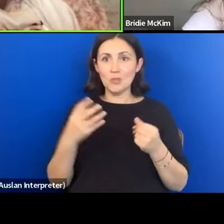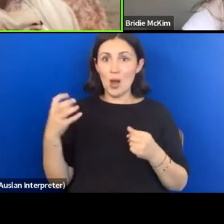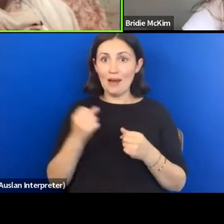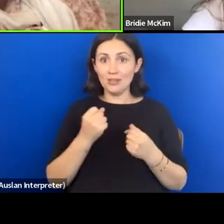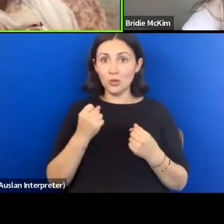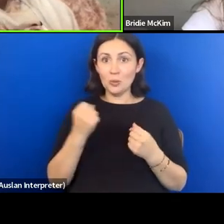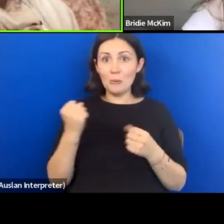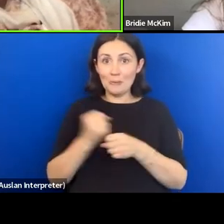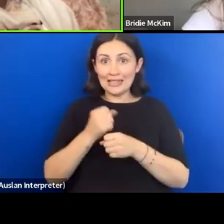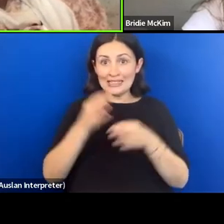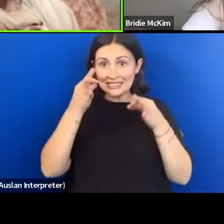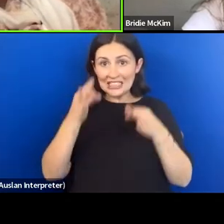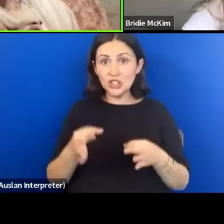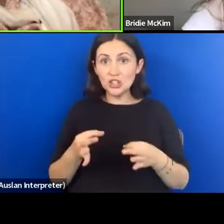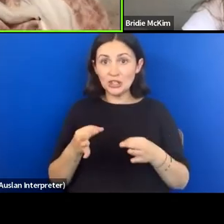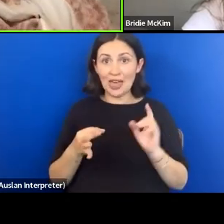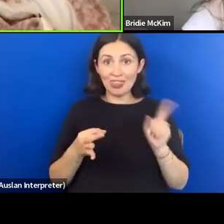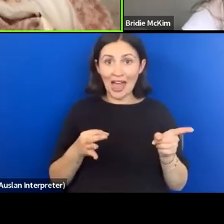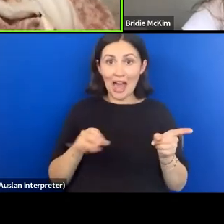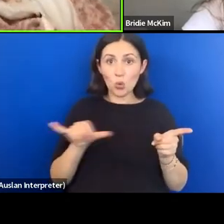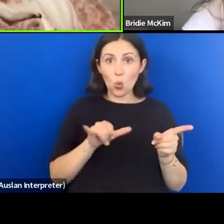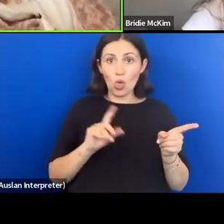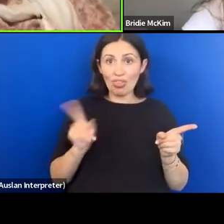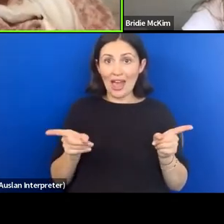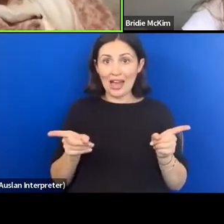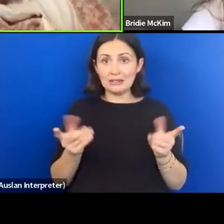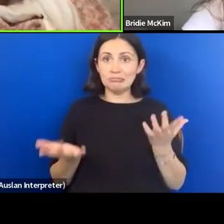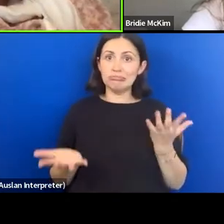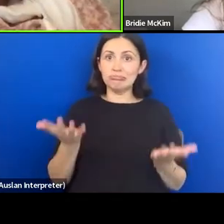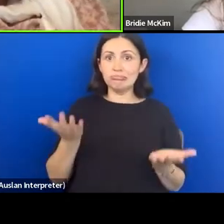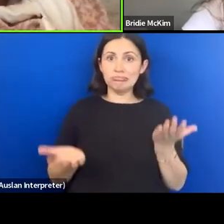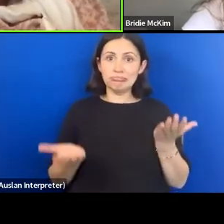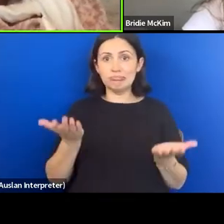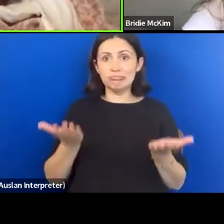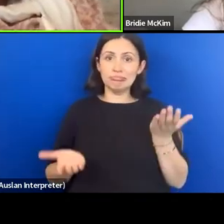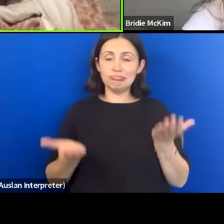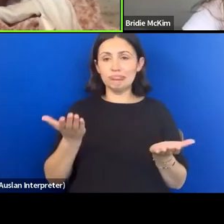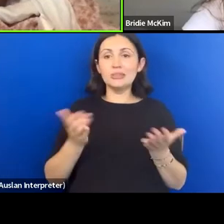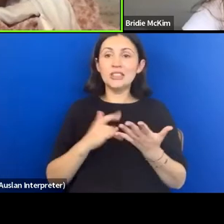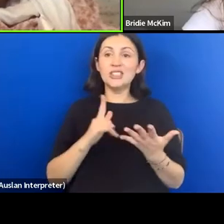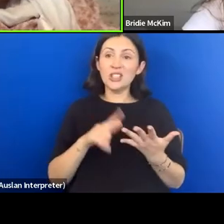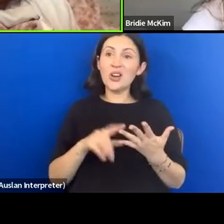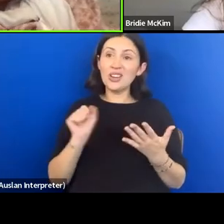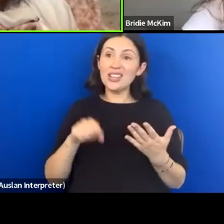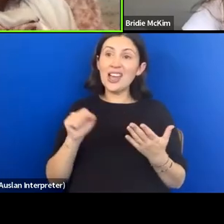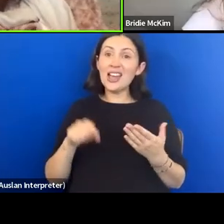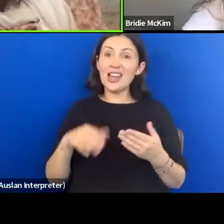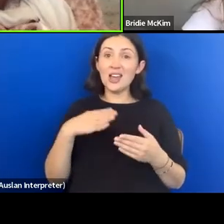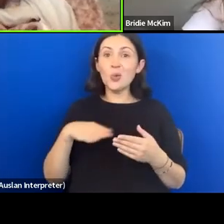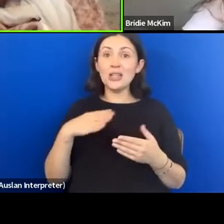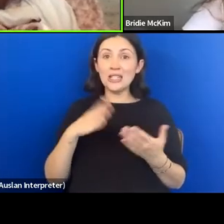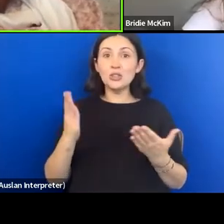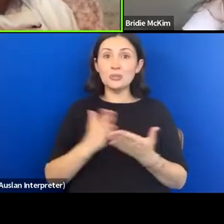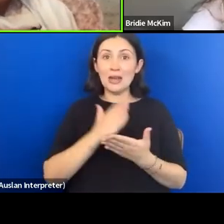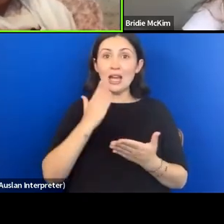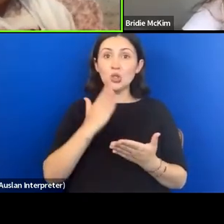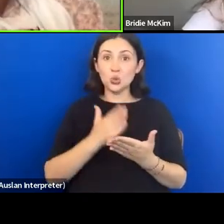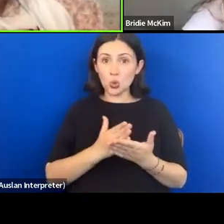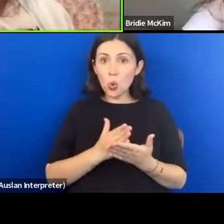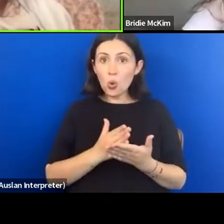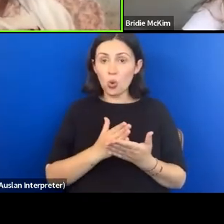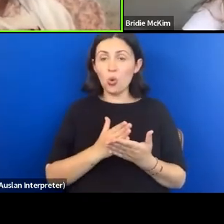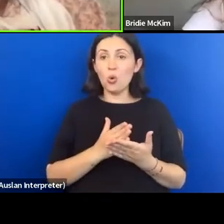to be made. And, you know, so work needs to be properly supported so